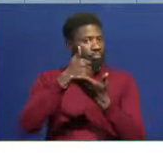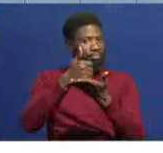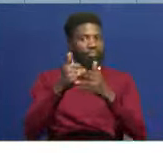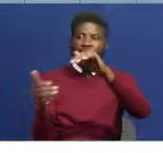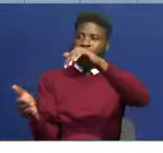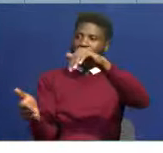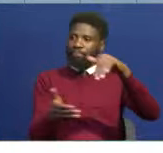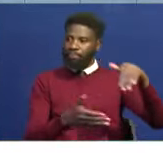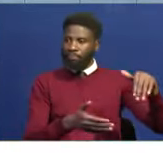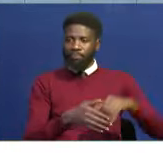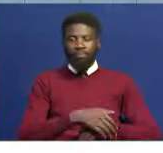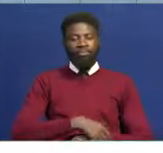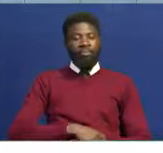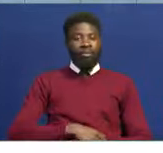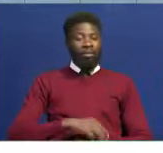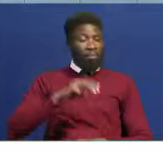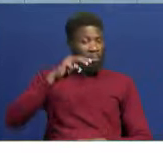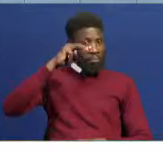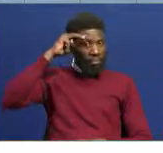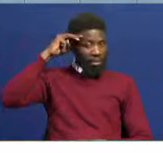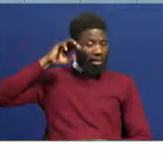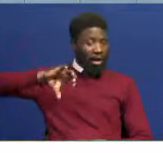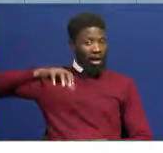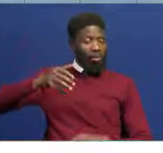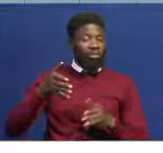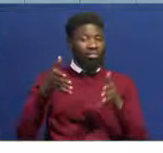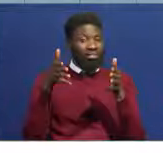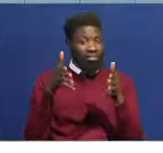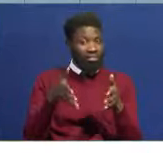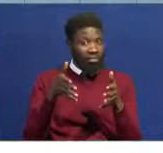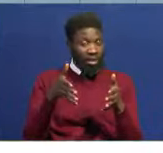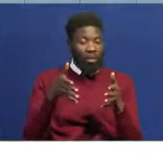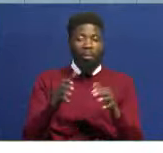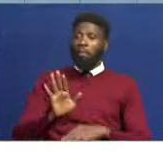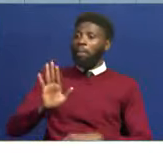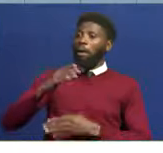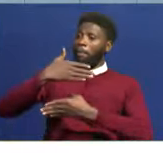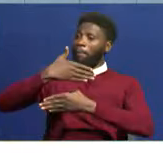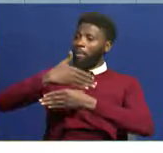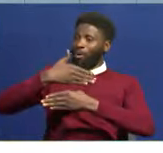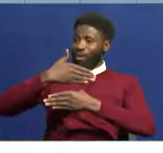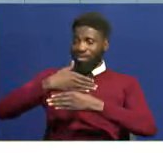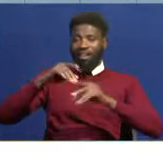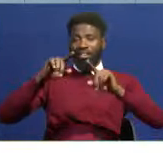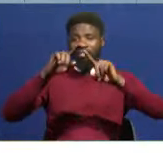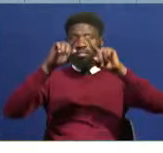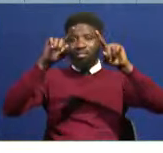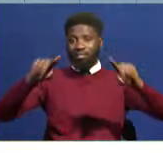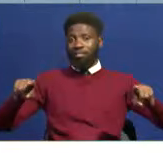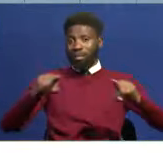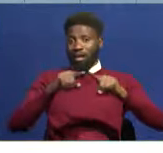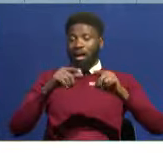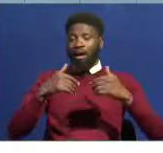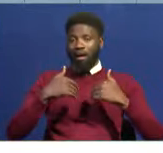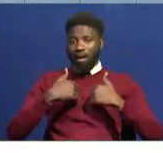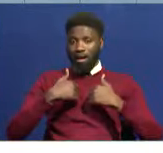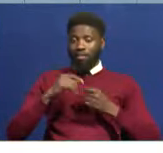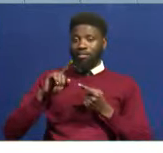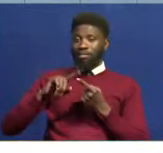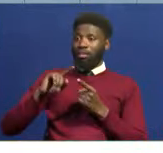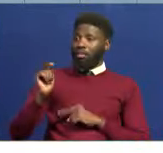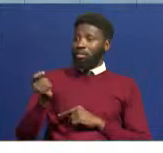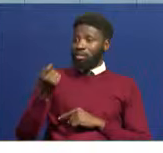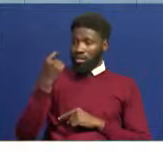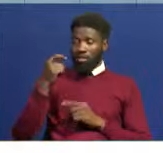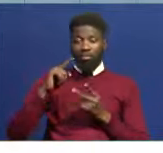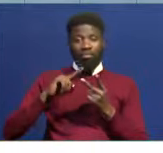Moving on, the county of Mandera enjoys a unique triangle border, a geographical region where Kenya, Ethiopia and Somalia